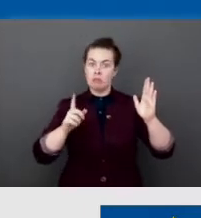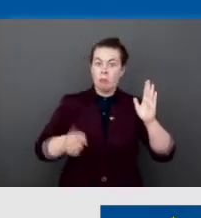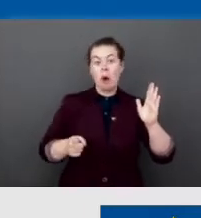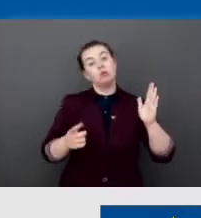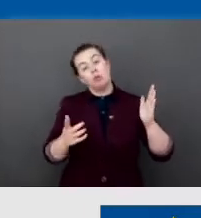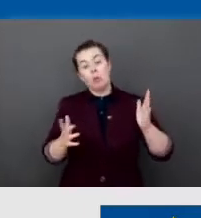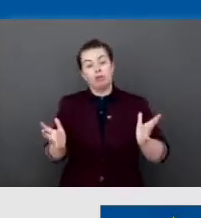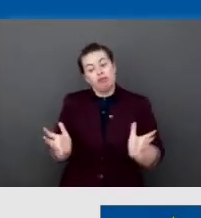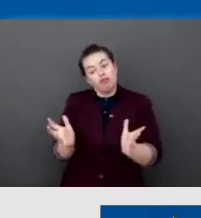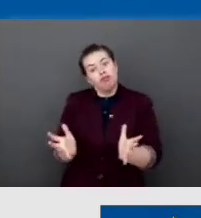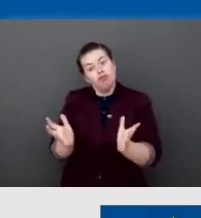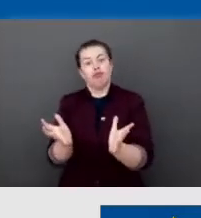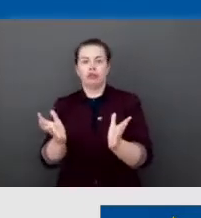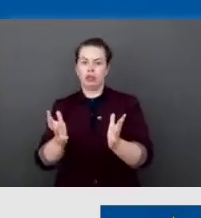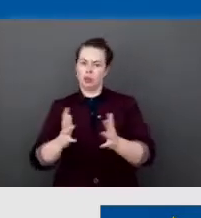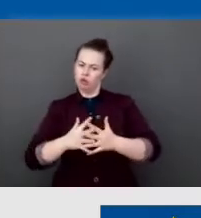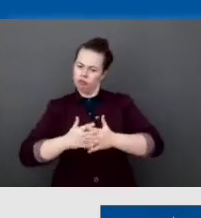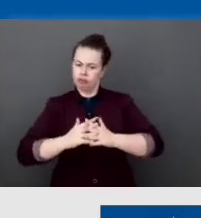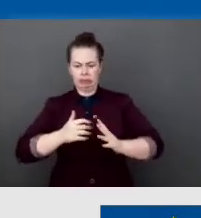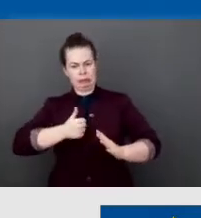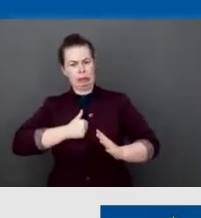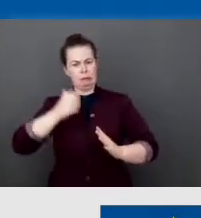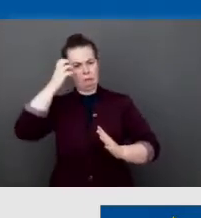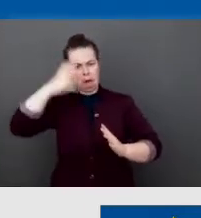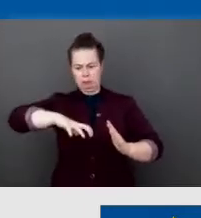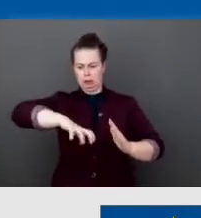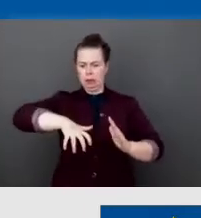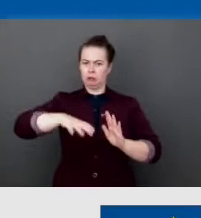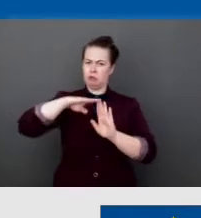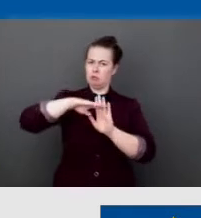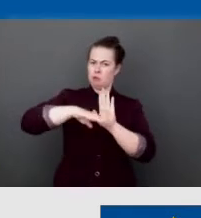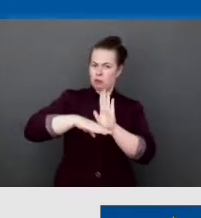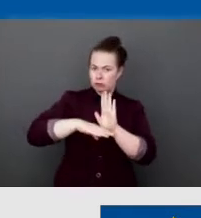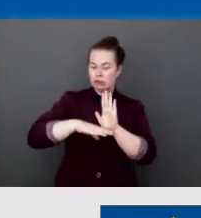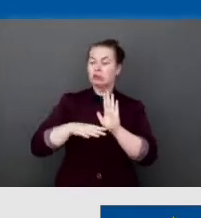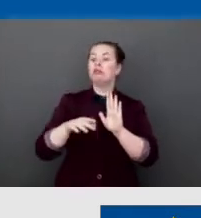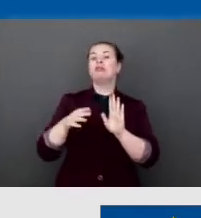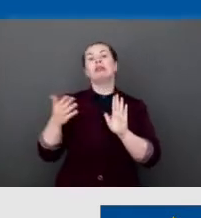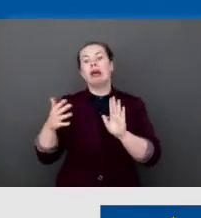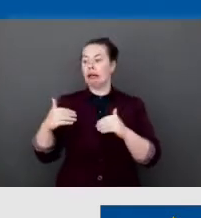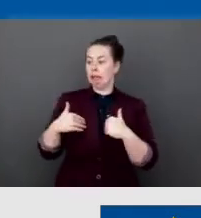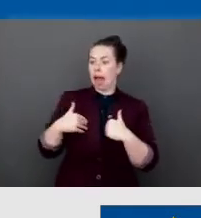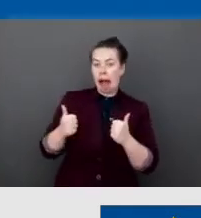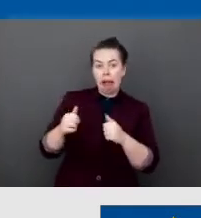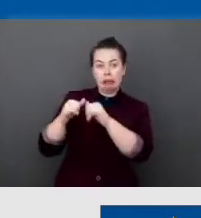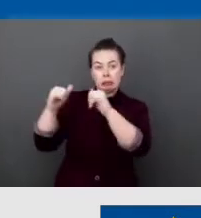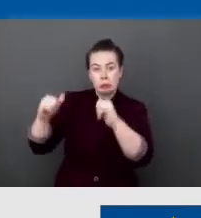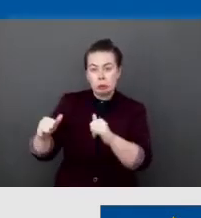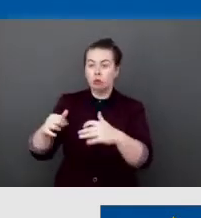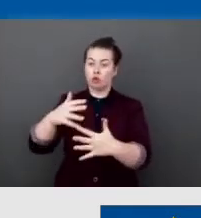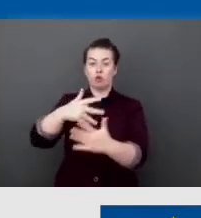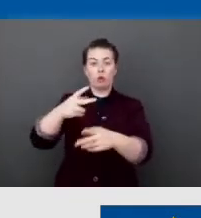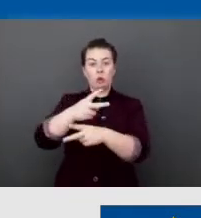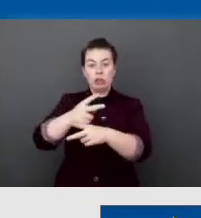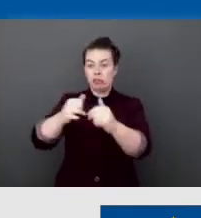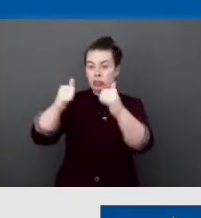this approach. And that, again, it will allow governments to set policy, which then allows their different providers, be